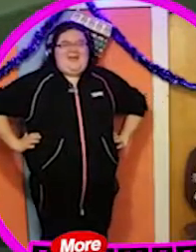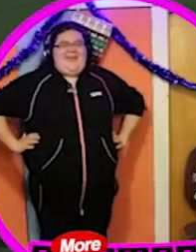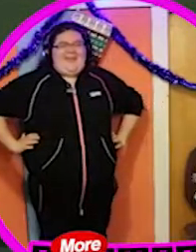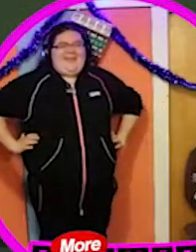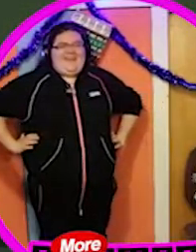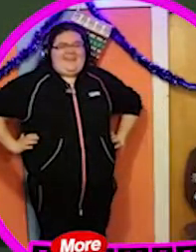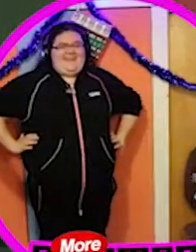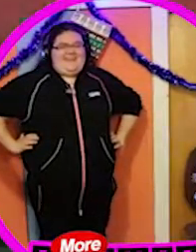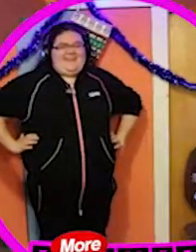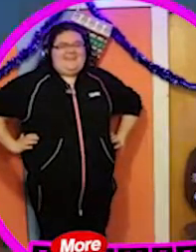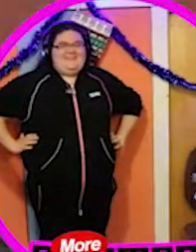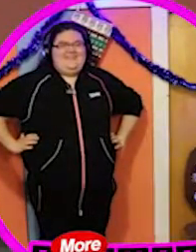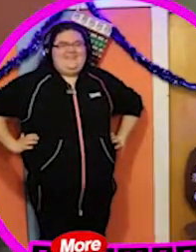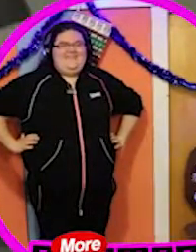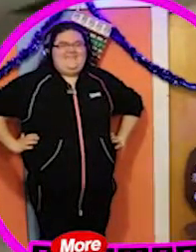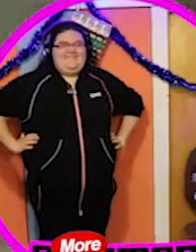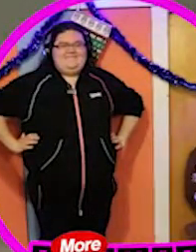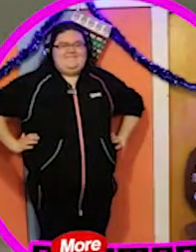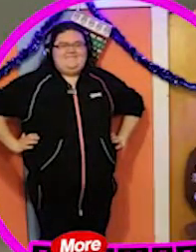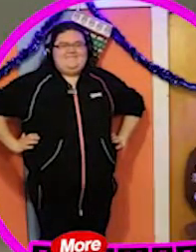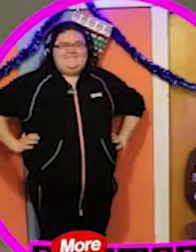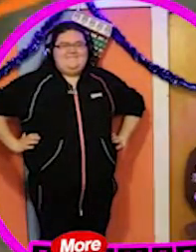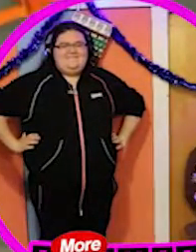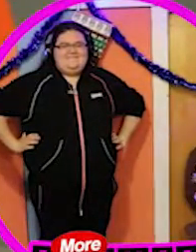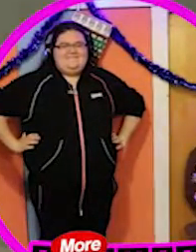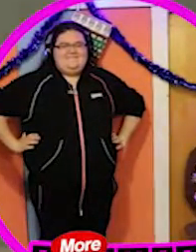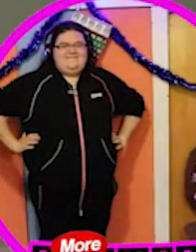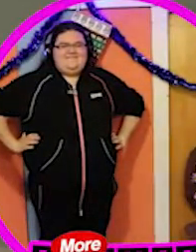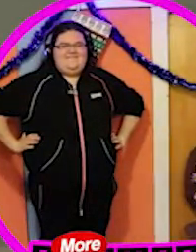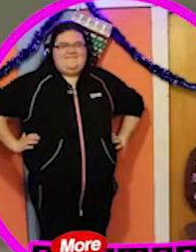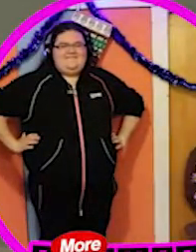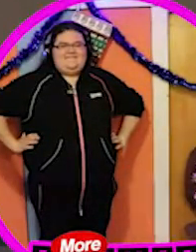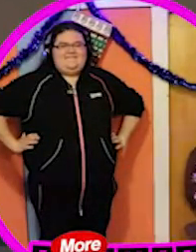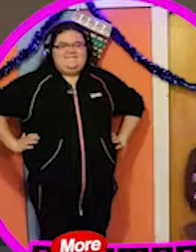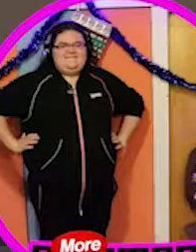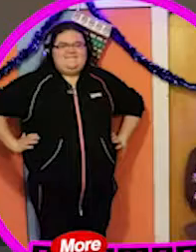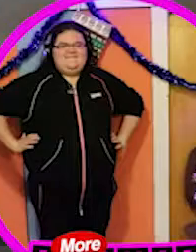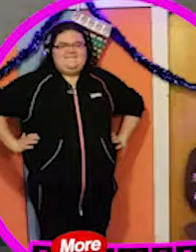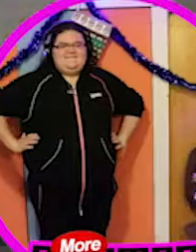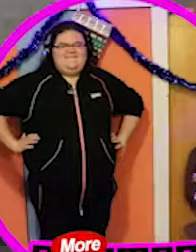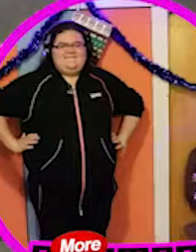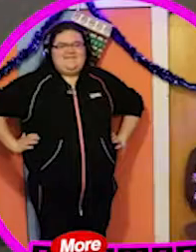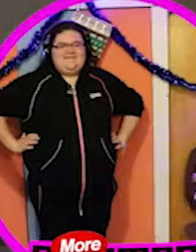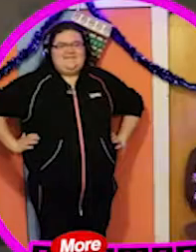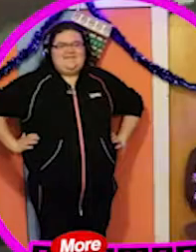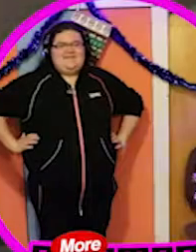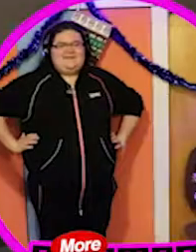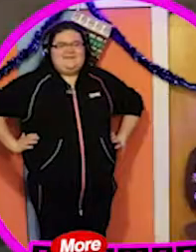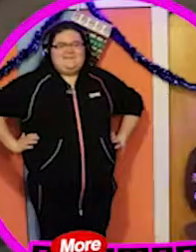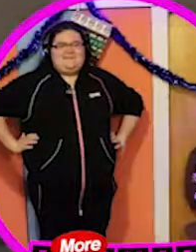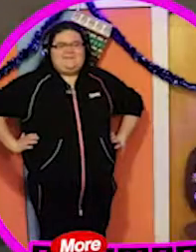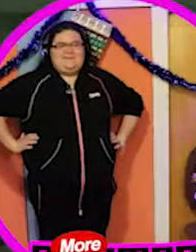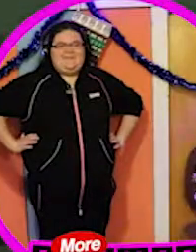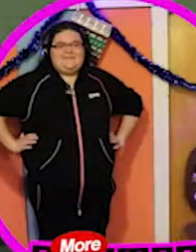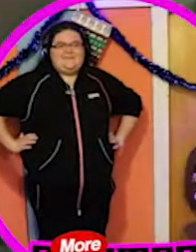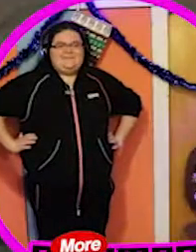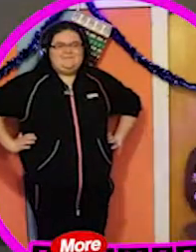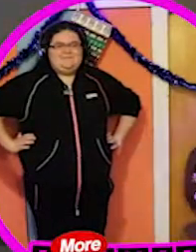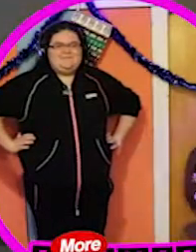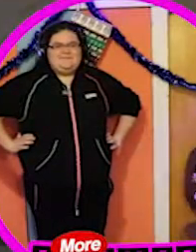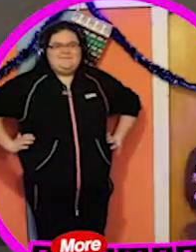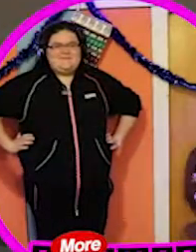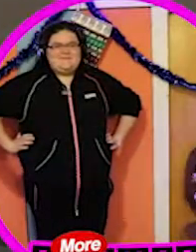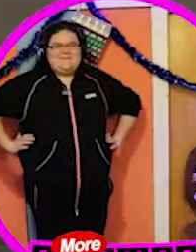Toby! Oh, shit. I'm running away now. No. It's on my train. Don't you dare. Don't you dare come to me. Get off. Get off